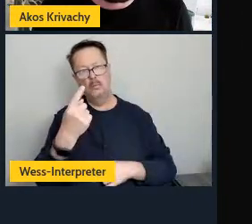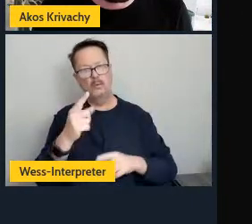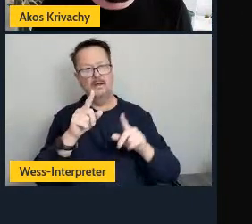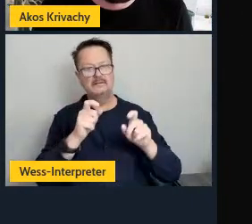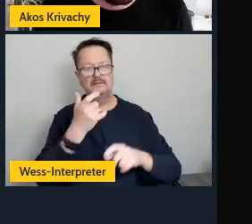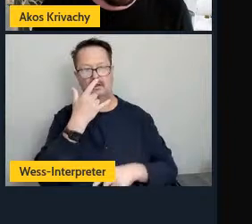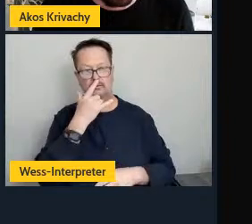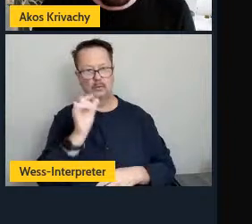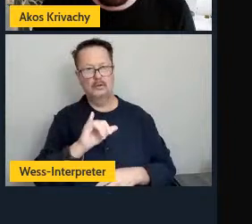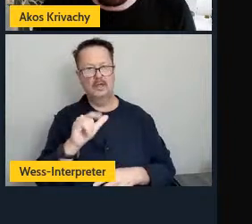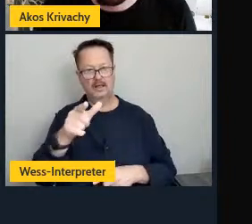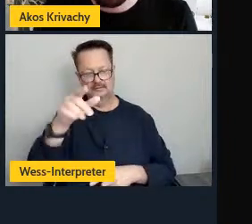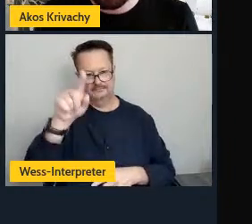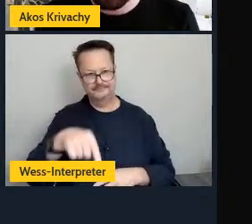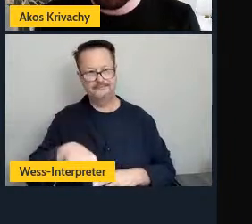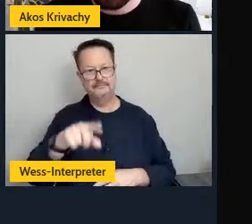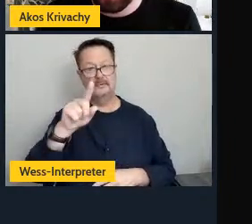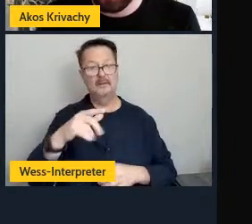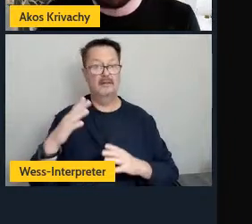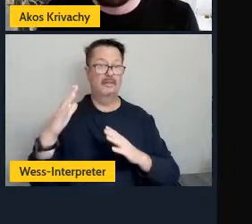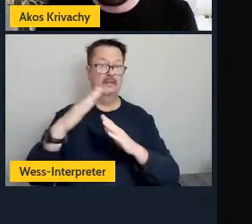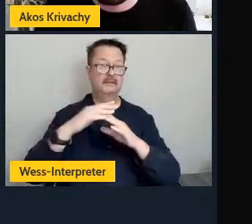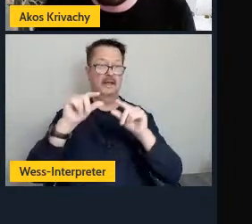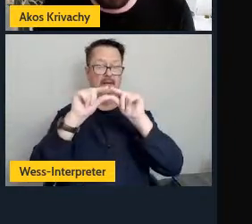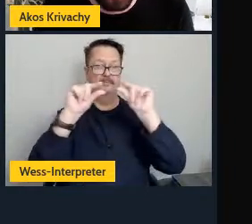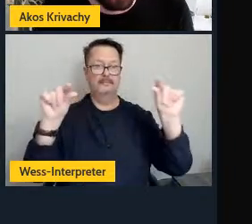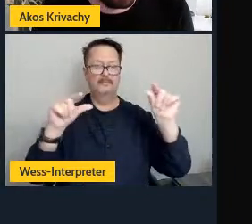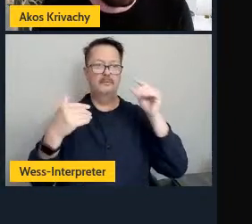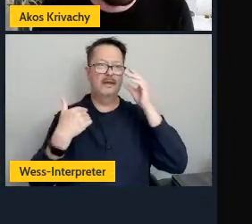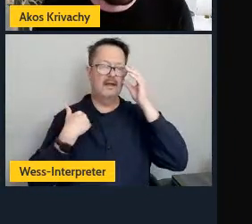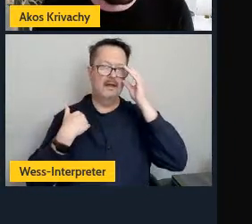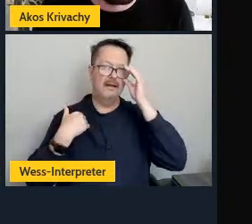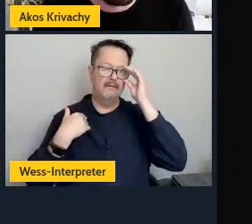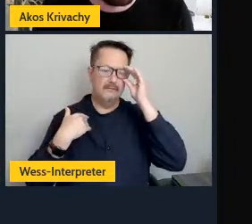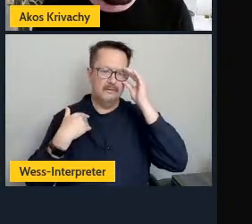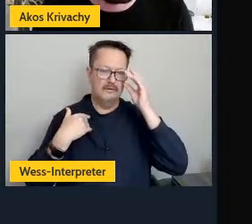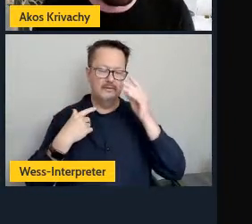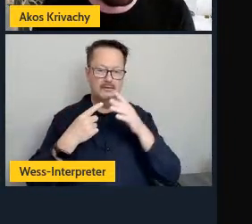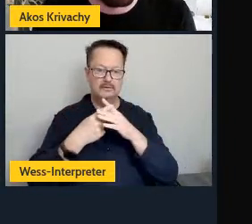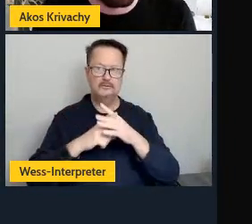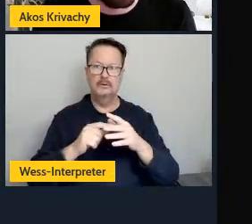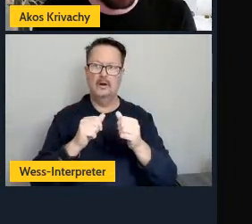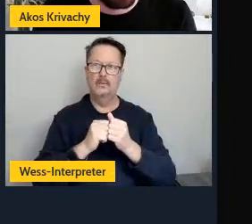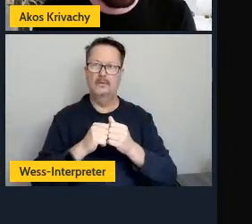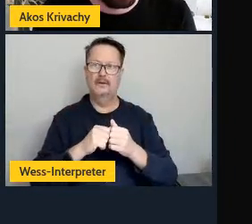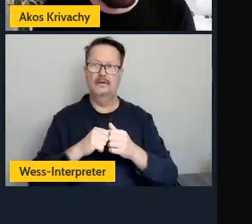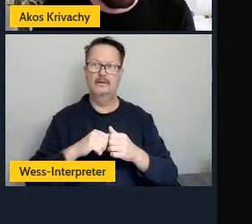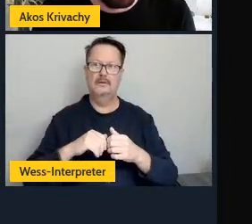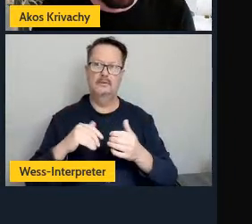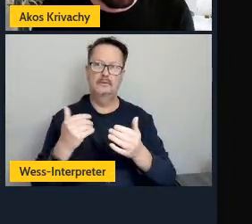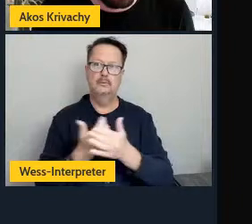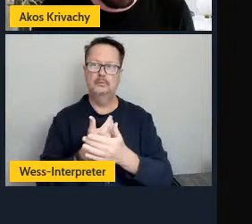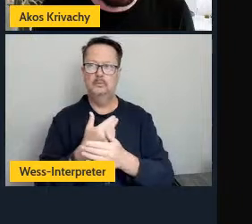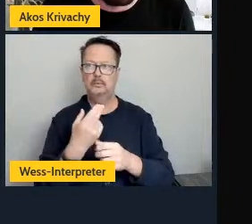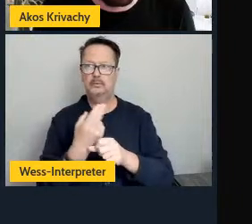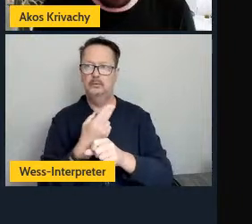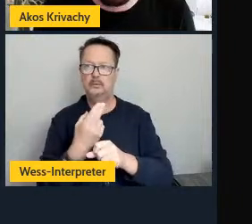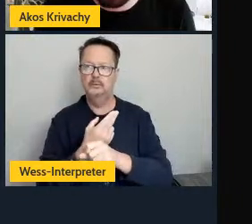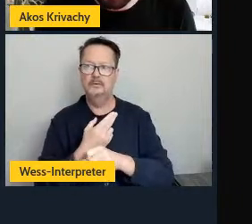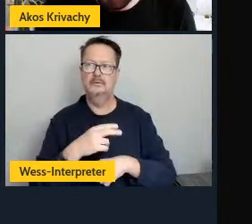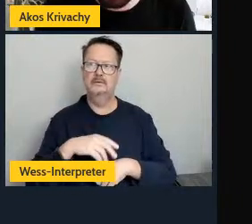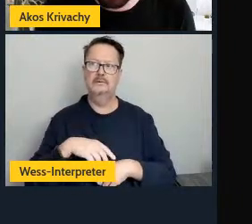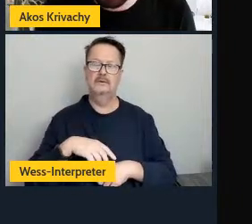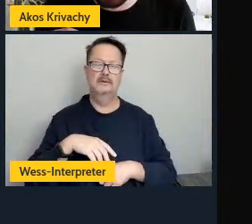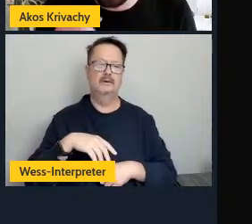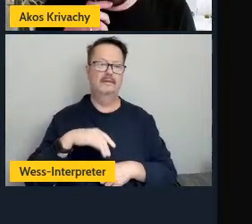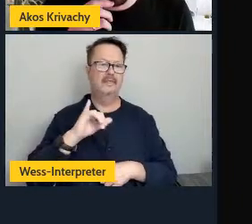tests looks like. So here at the top, we have we start off with like a create new user.